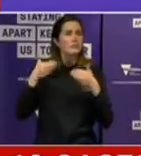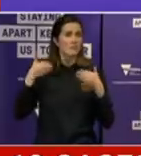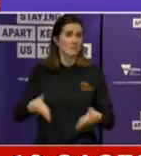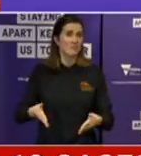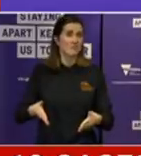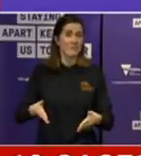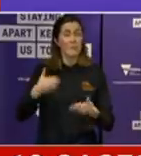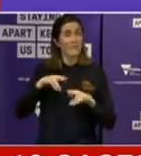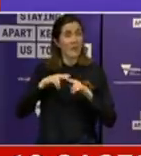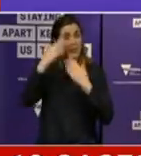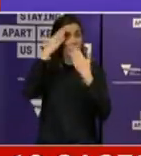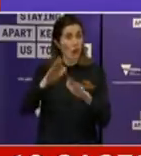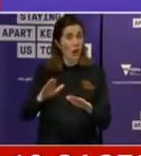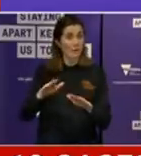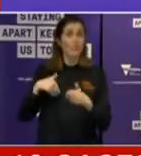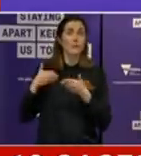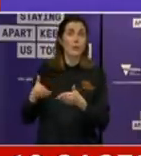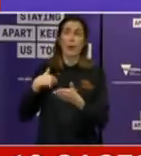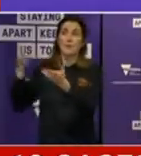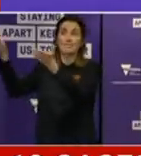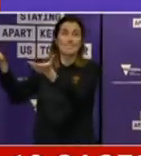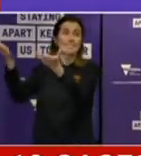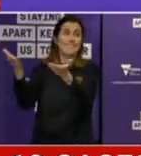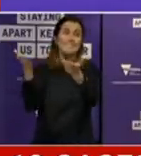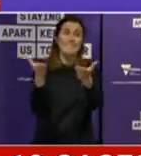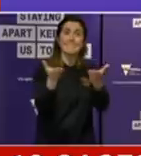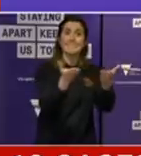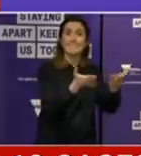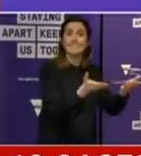use the words that my father would use to describe that sort of act.